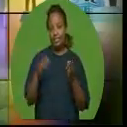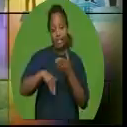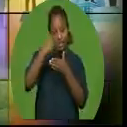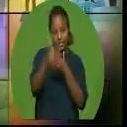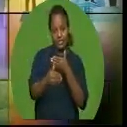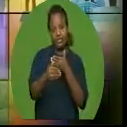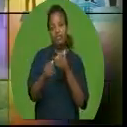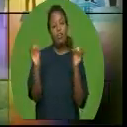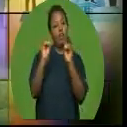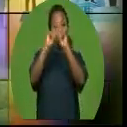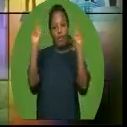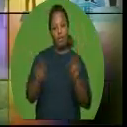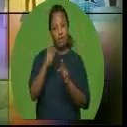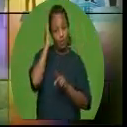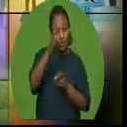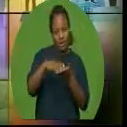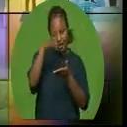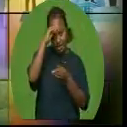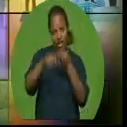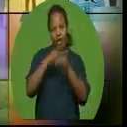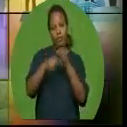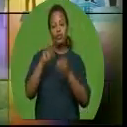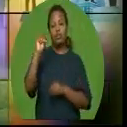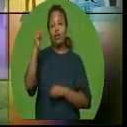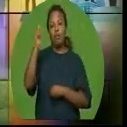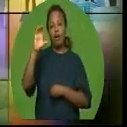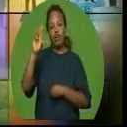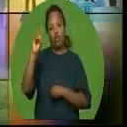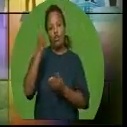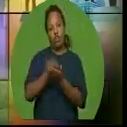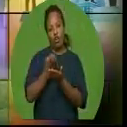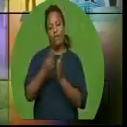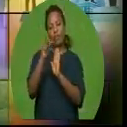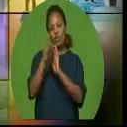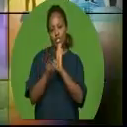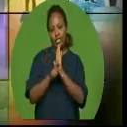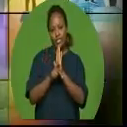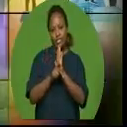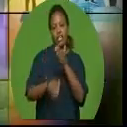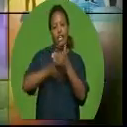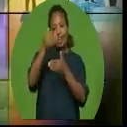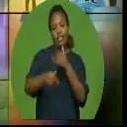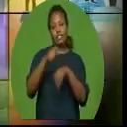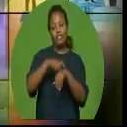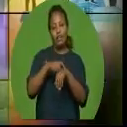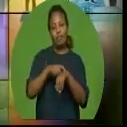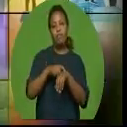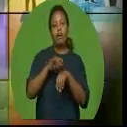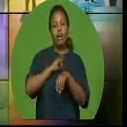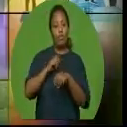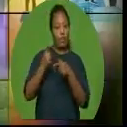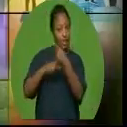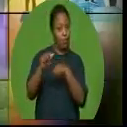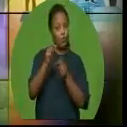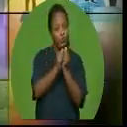next non-plasma lesson, you will learn about macroeconomic policies. Next time, I